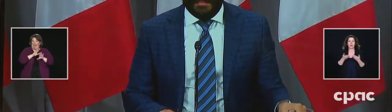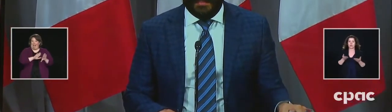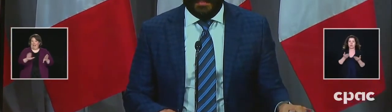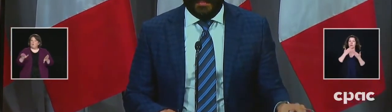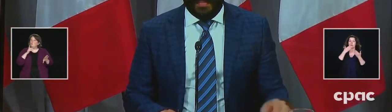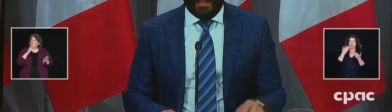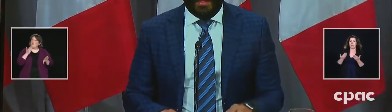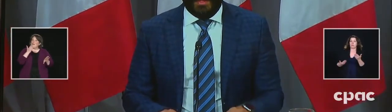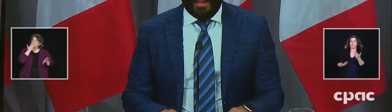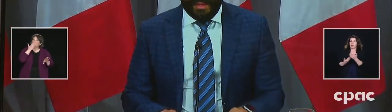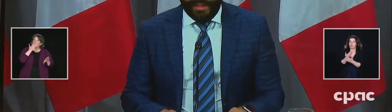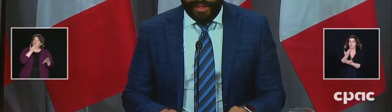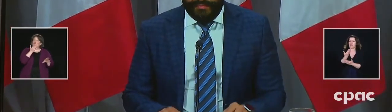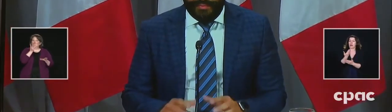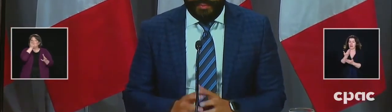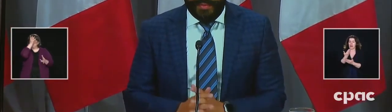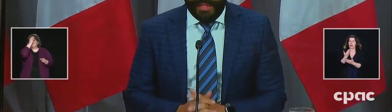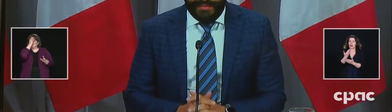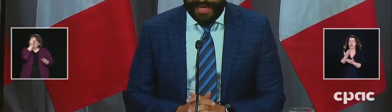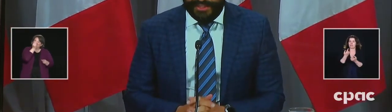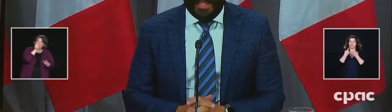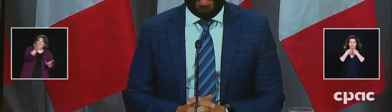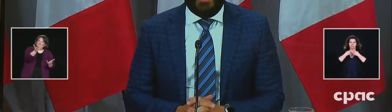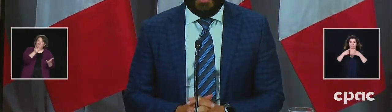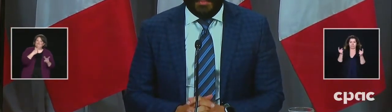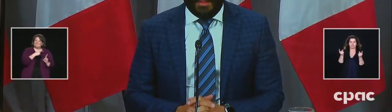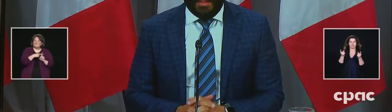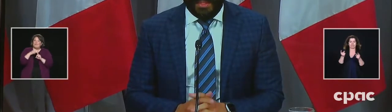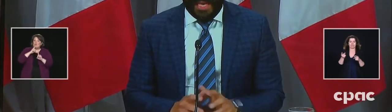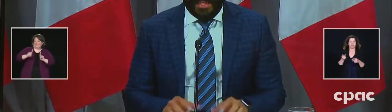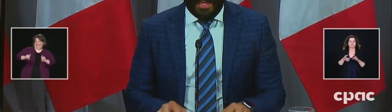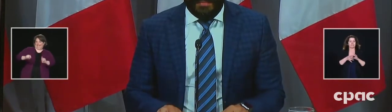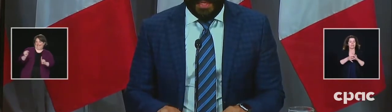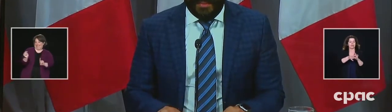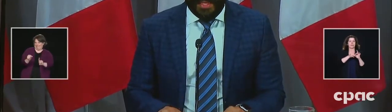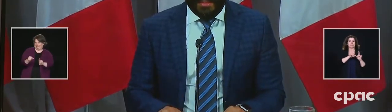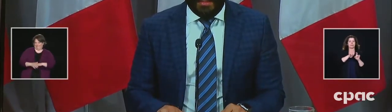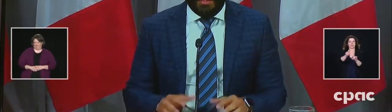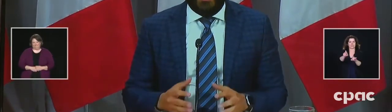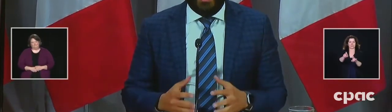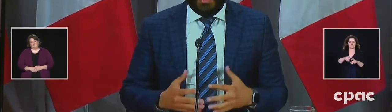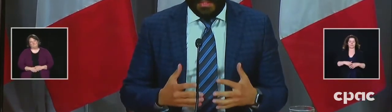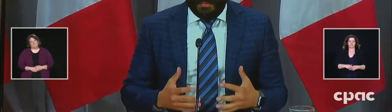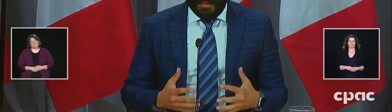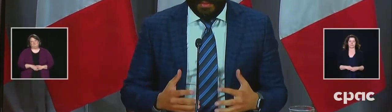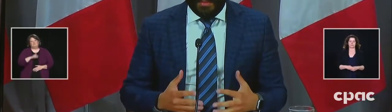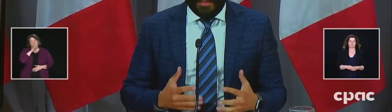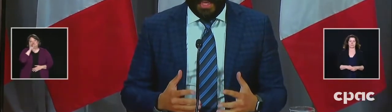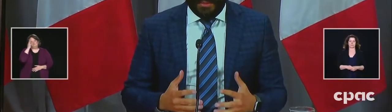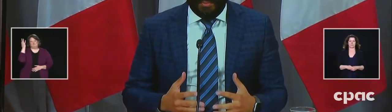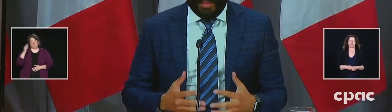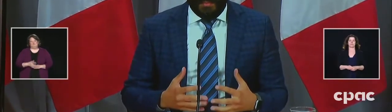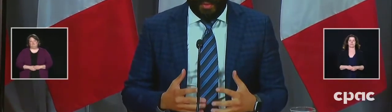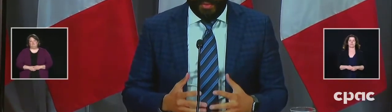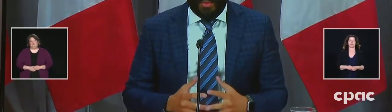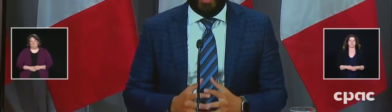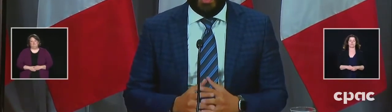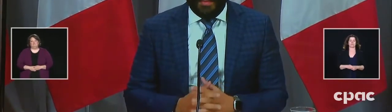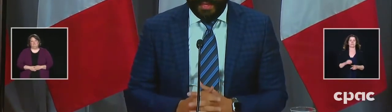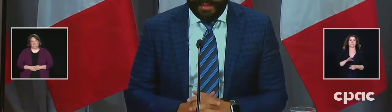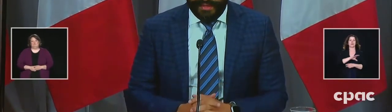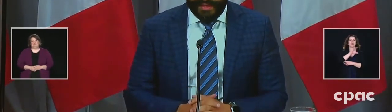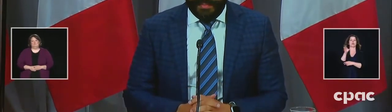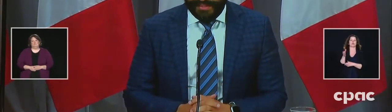testing. Comme vous pouvez l'imaginer, le Canada a besoin de différents types de tests pour répondre